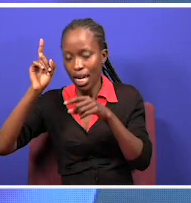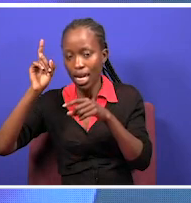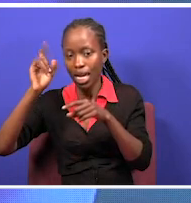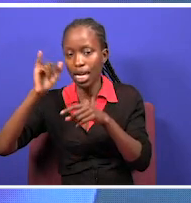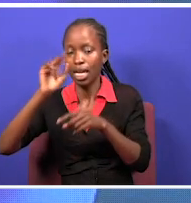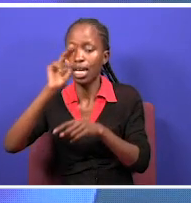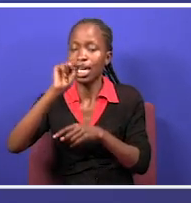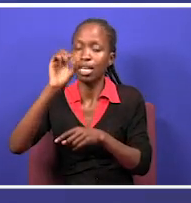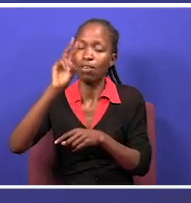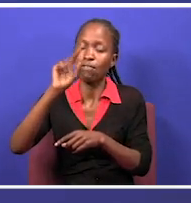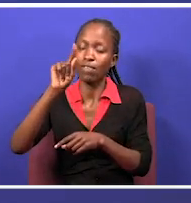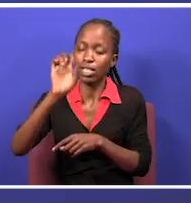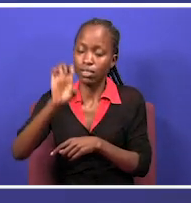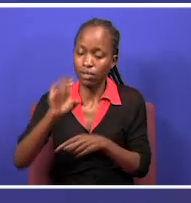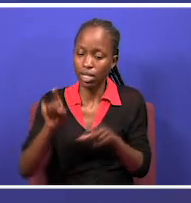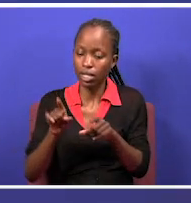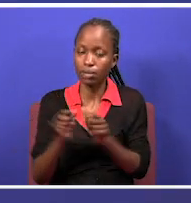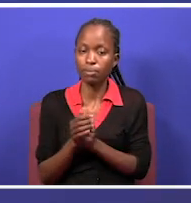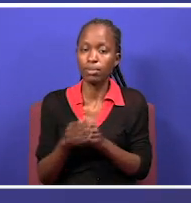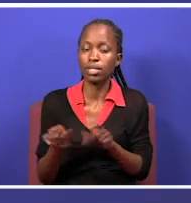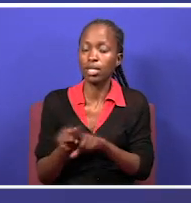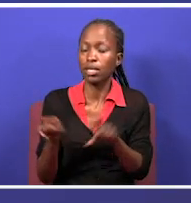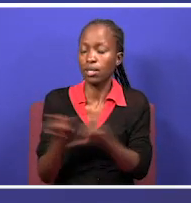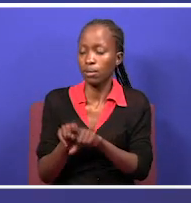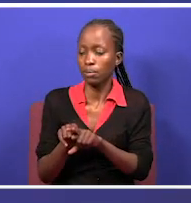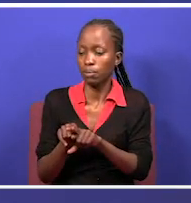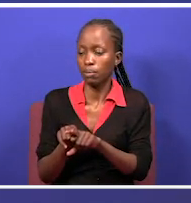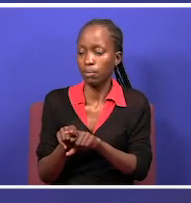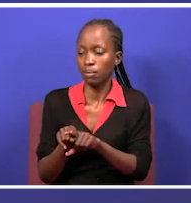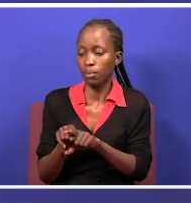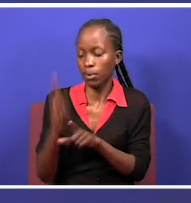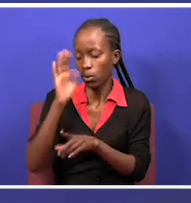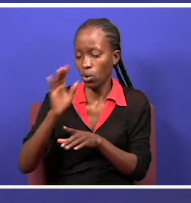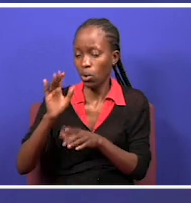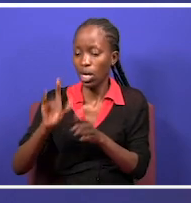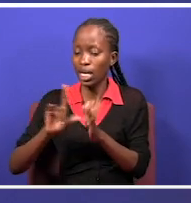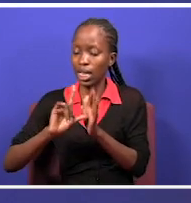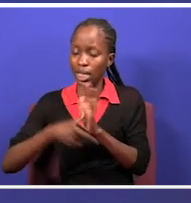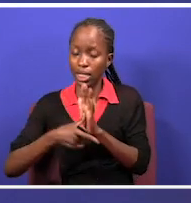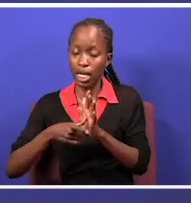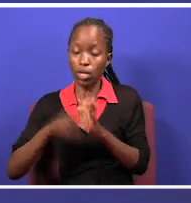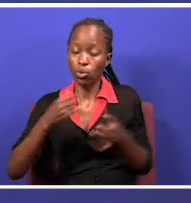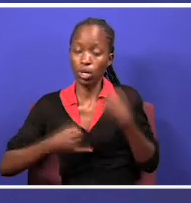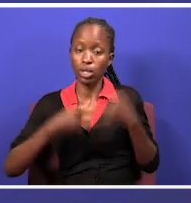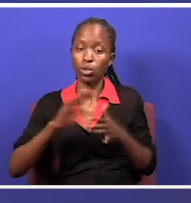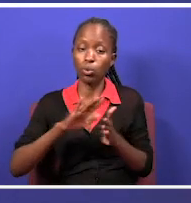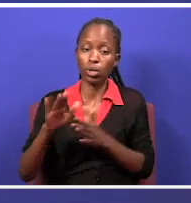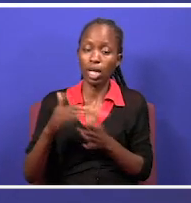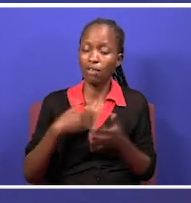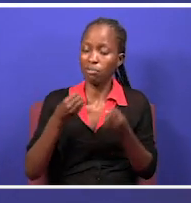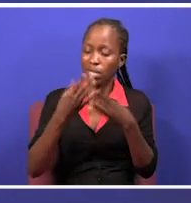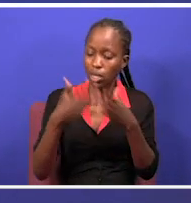bored. But the price is worth it. There are many methods of going about